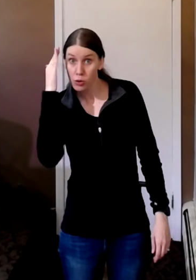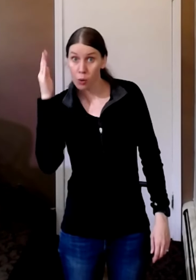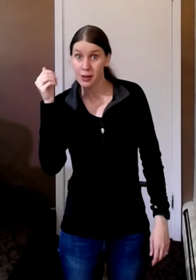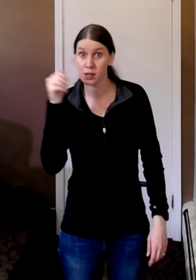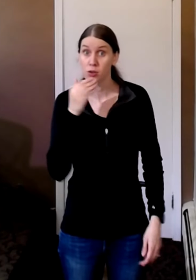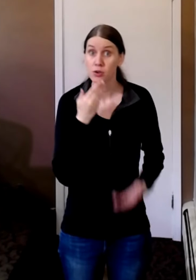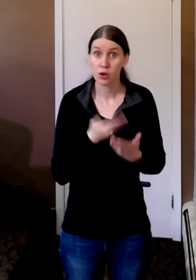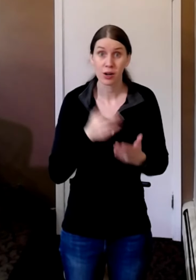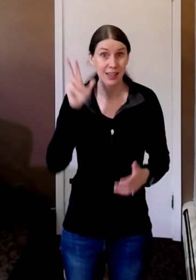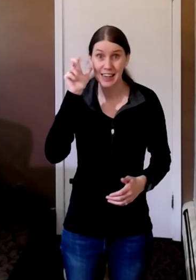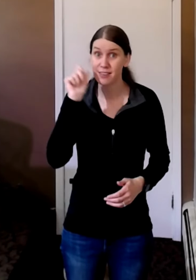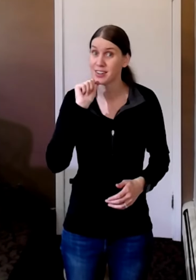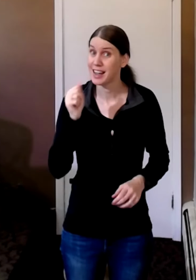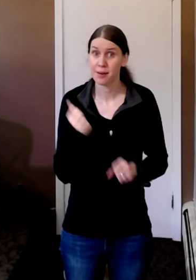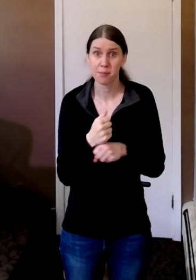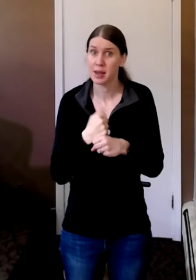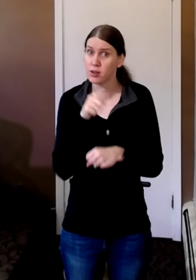you God.